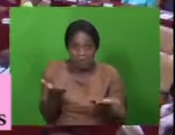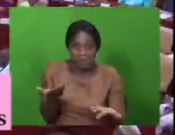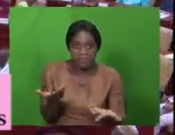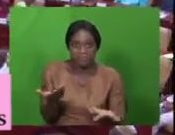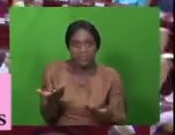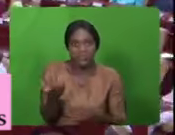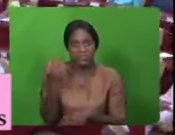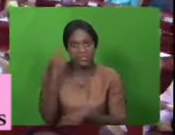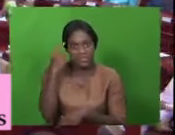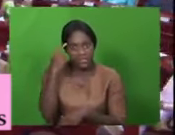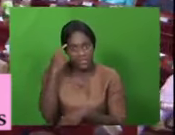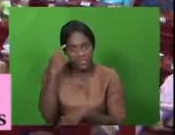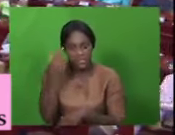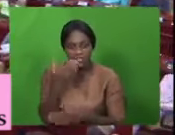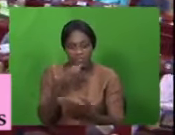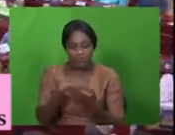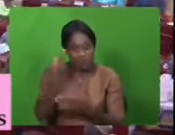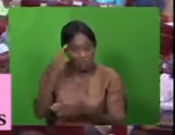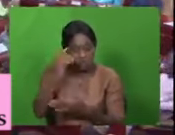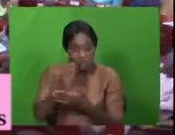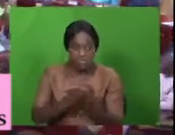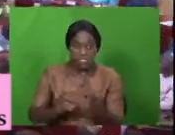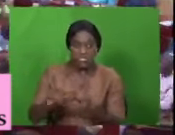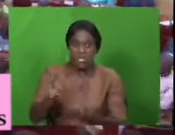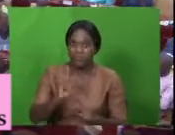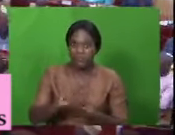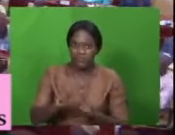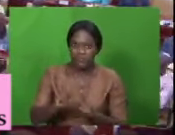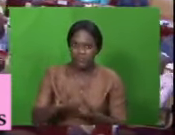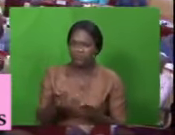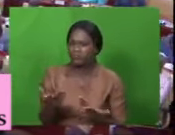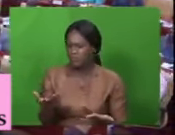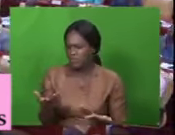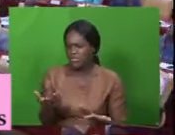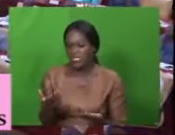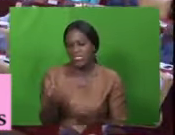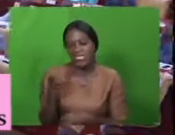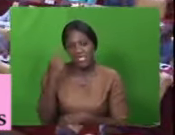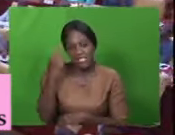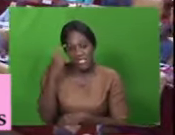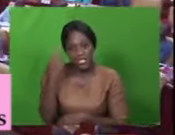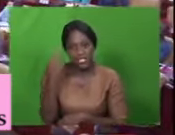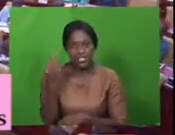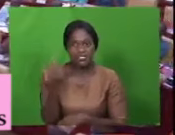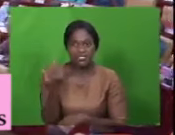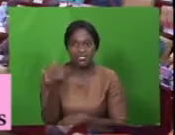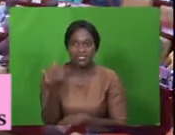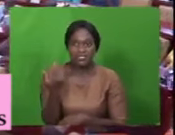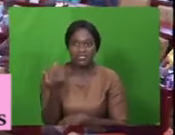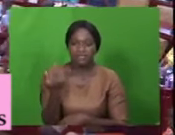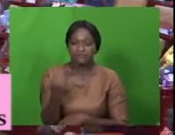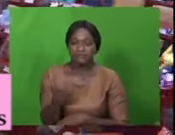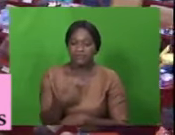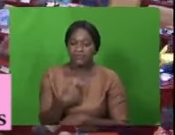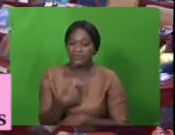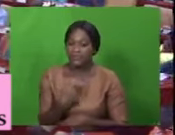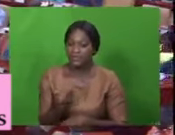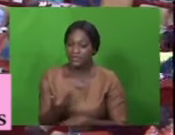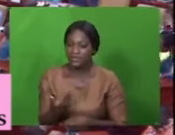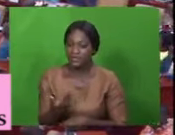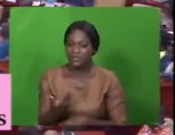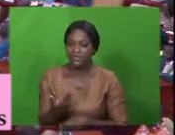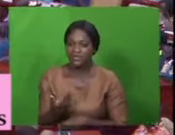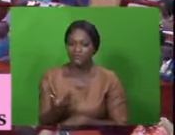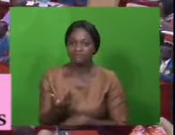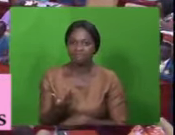preconceived agenda, some people are unwilling to accept that we were on a good trajectory until the arrival